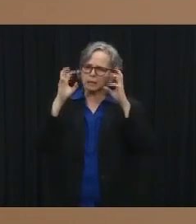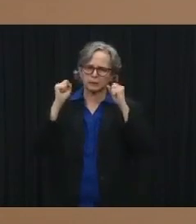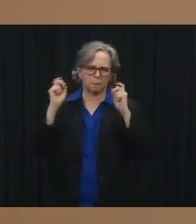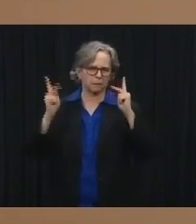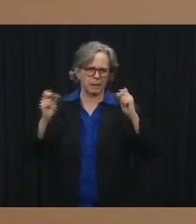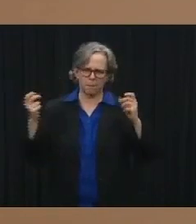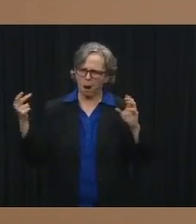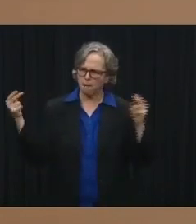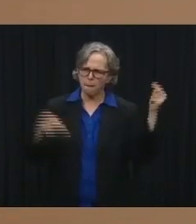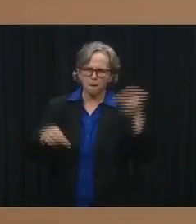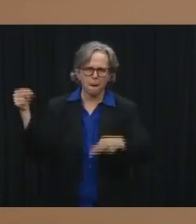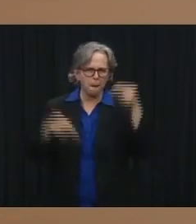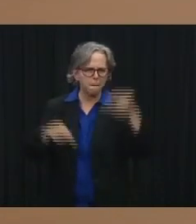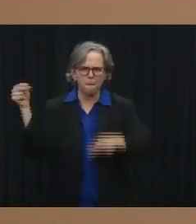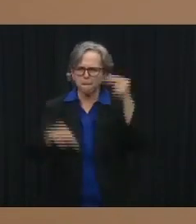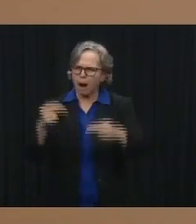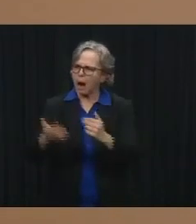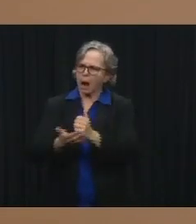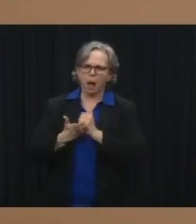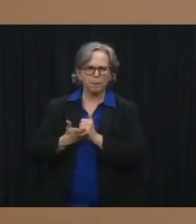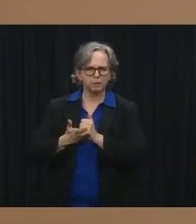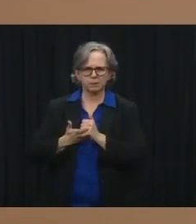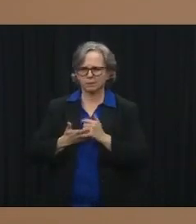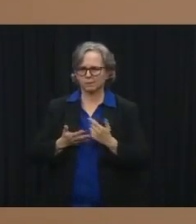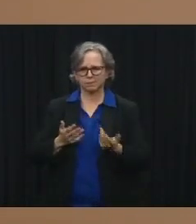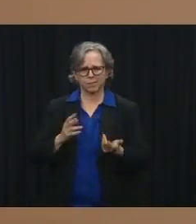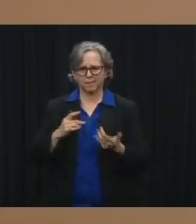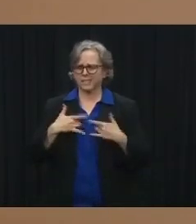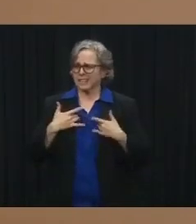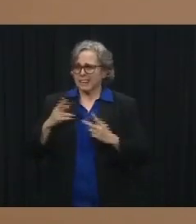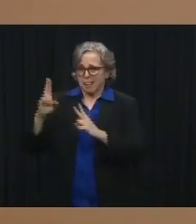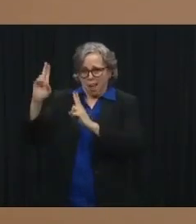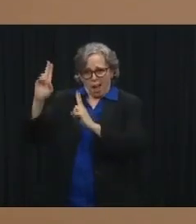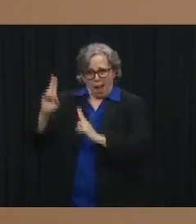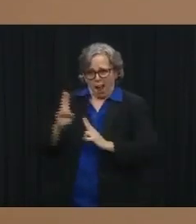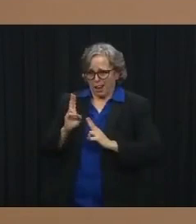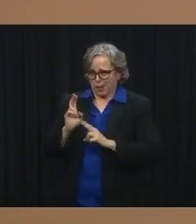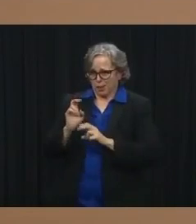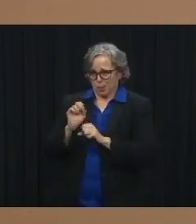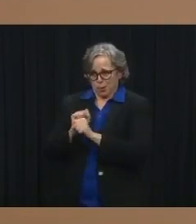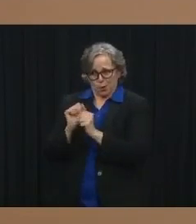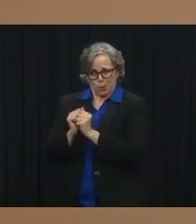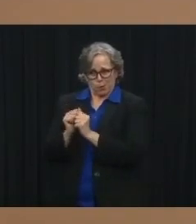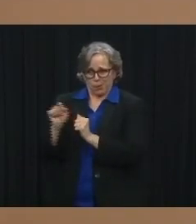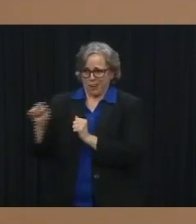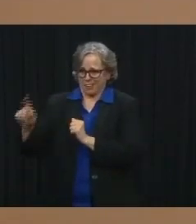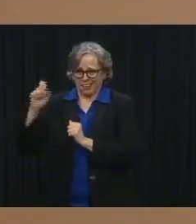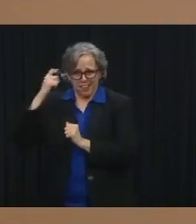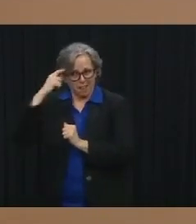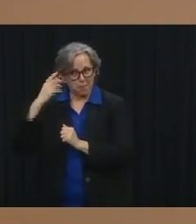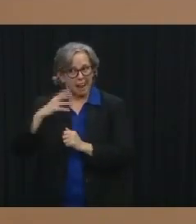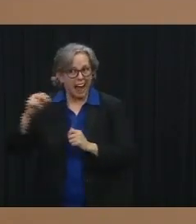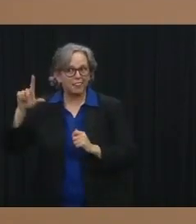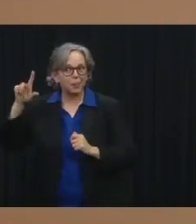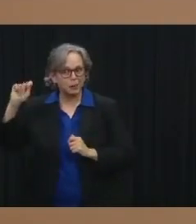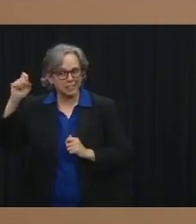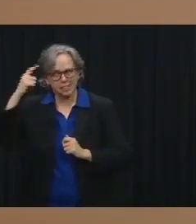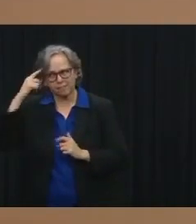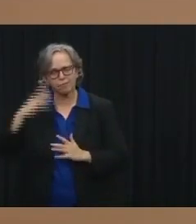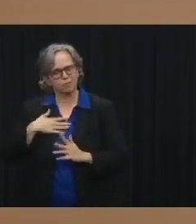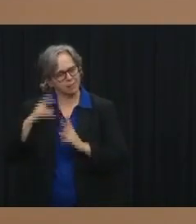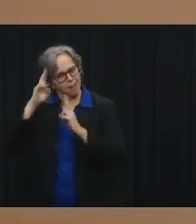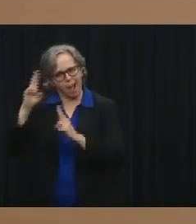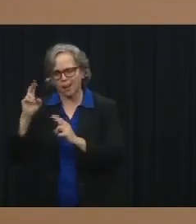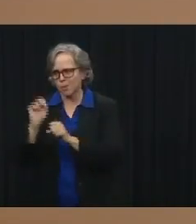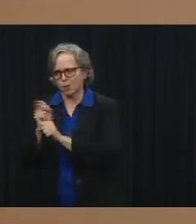response. So it's of course an honor to work for him and our lieutenant governor. And I just want to share with you, I feel like my role